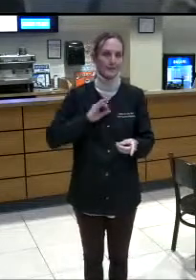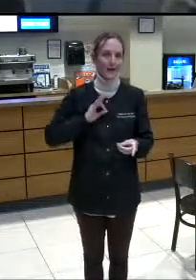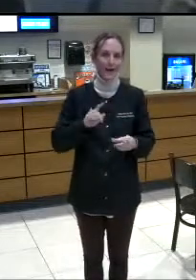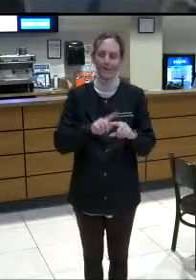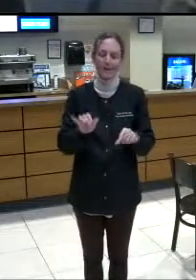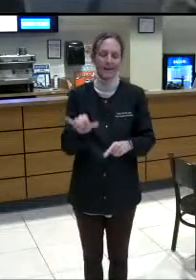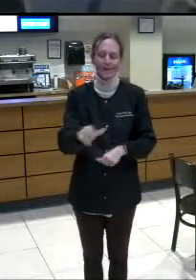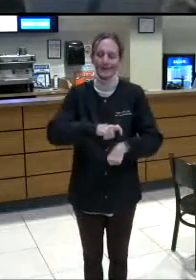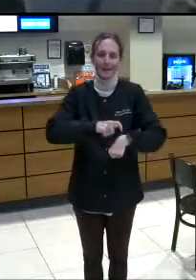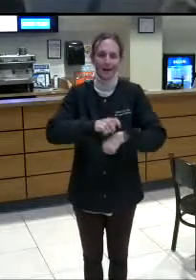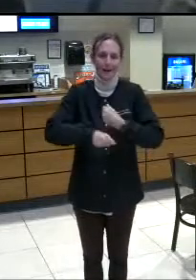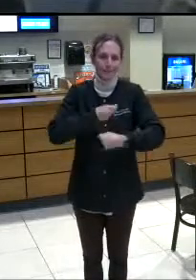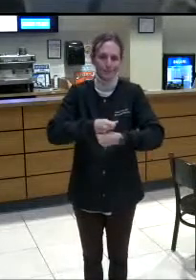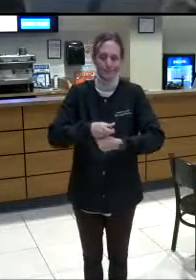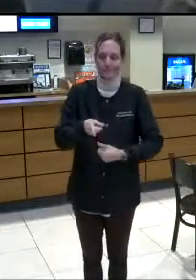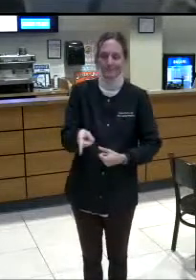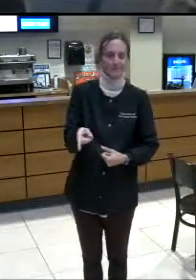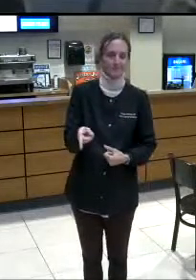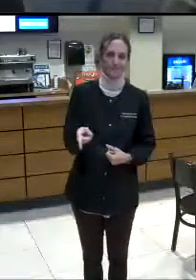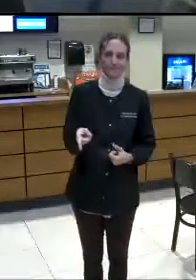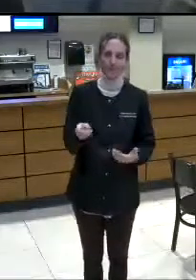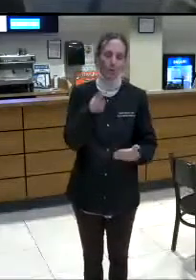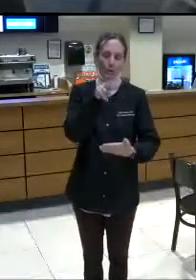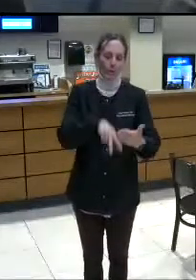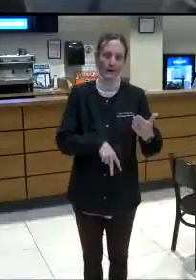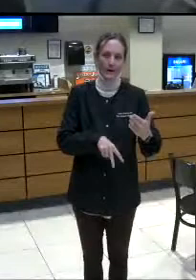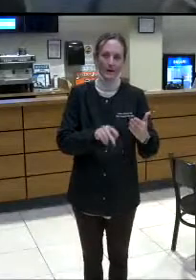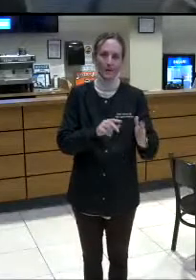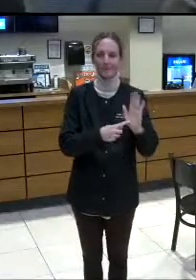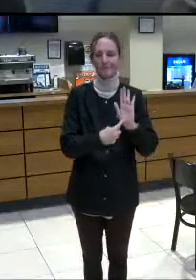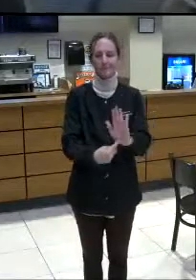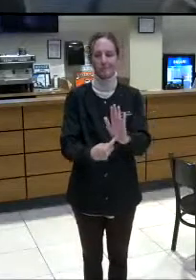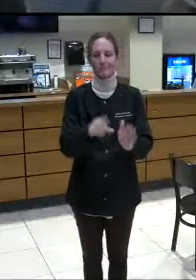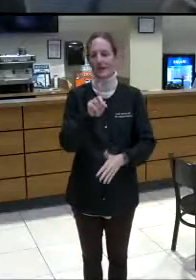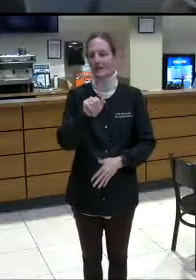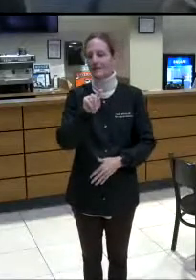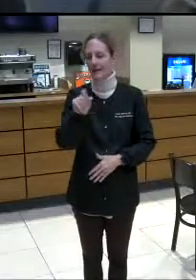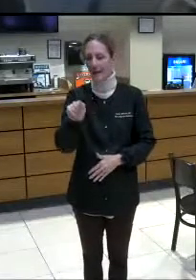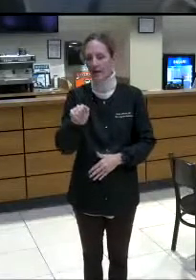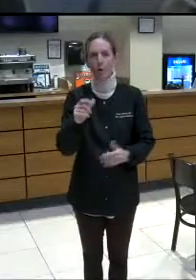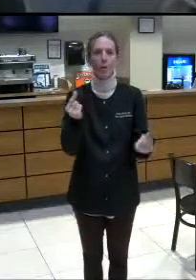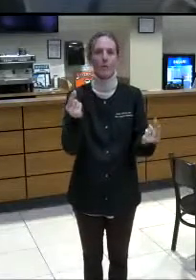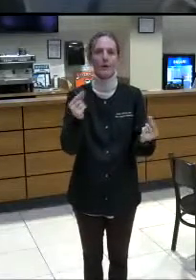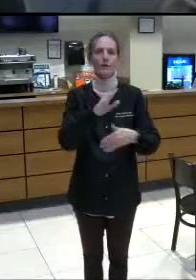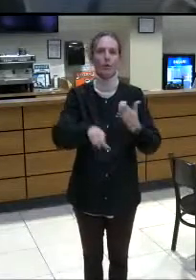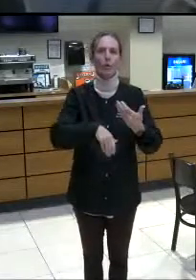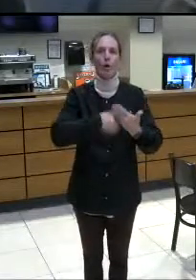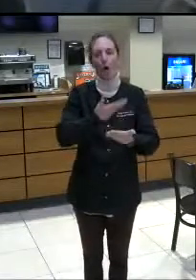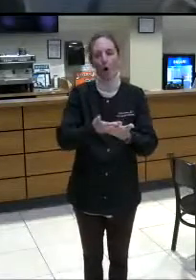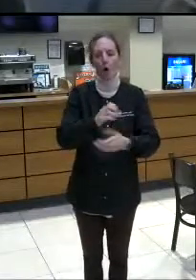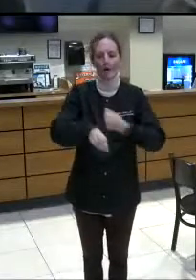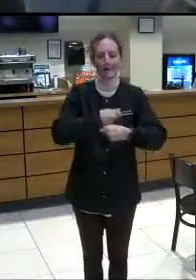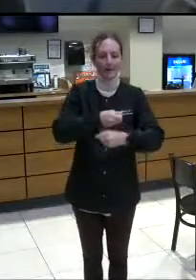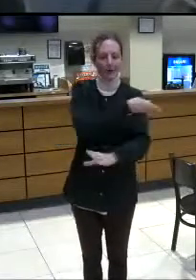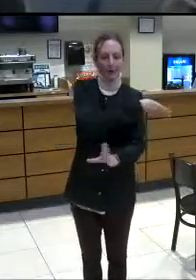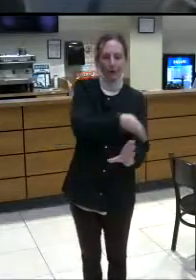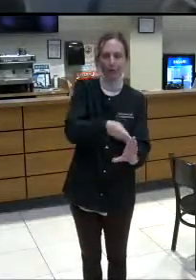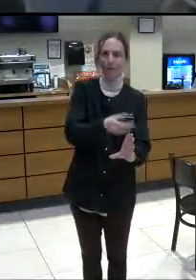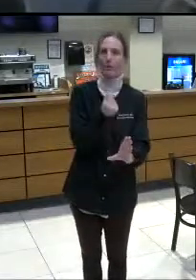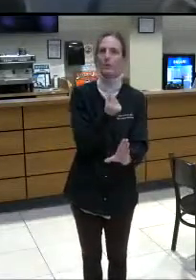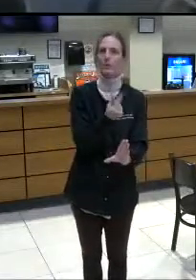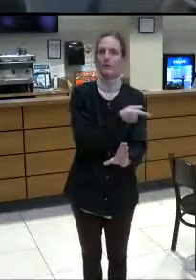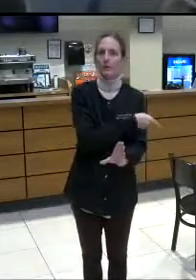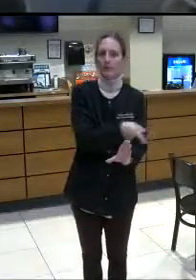just looking at the data and what had we done all year, but no opportunity to make change and adjustments. So that